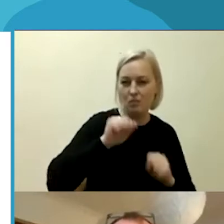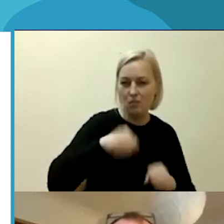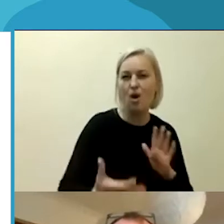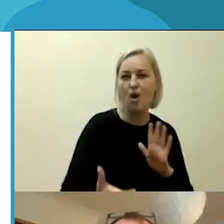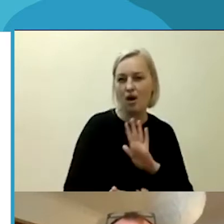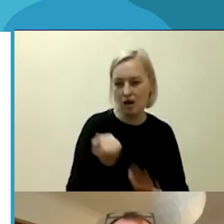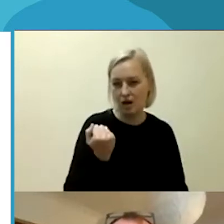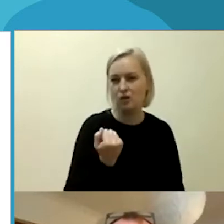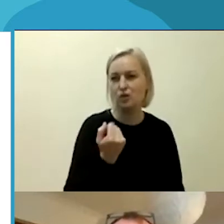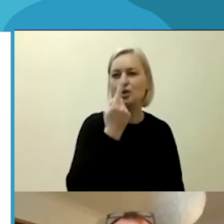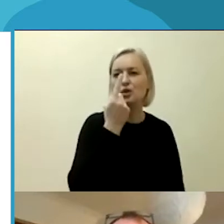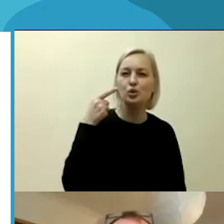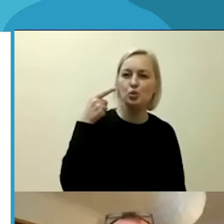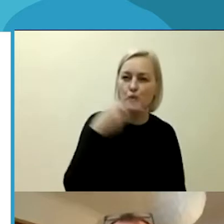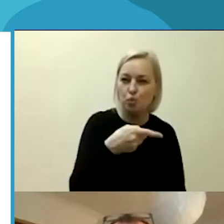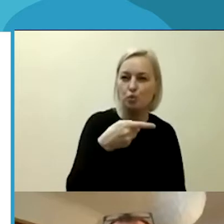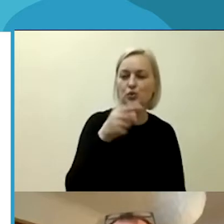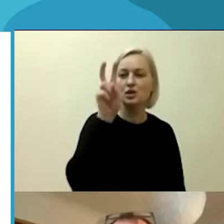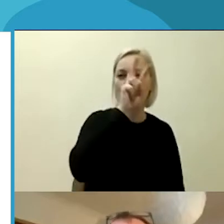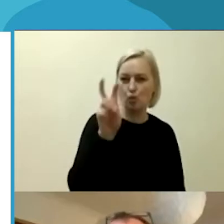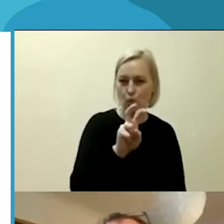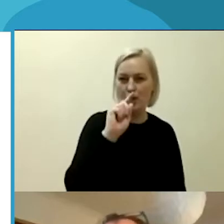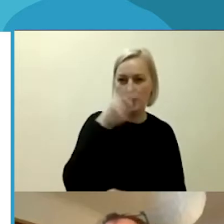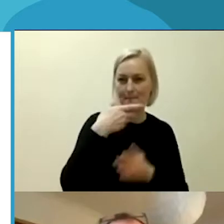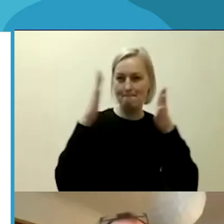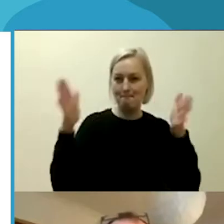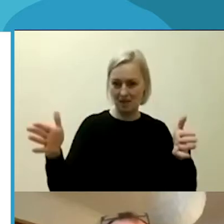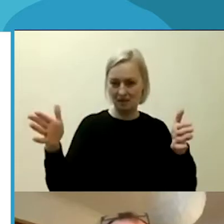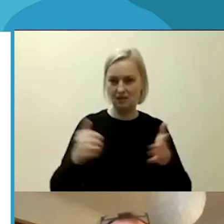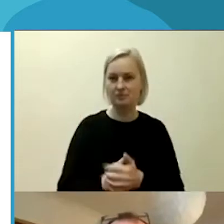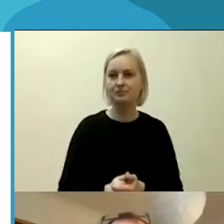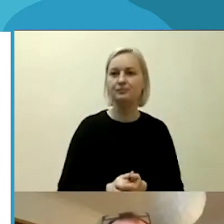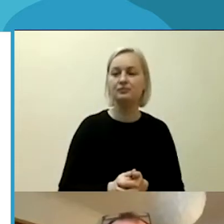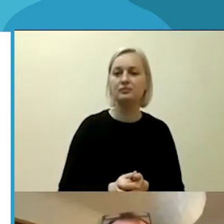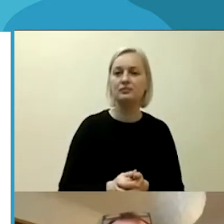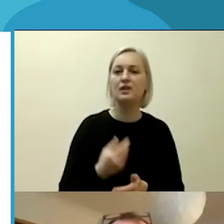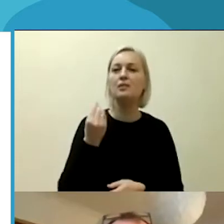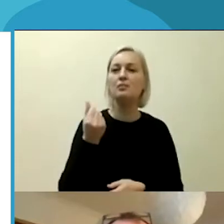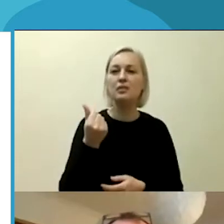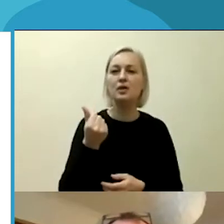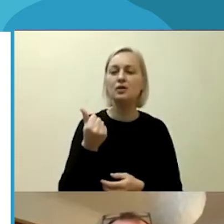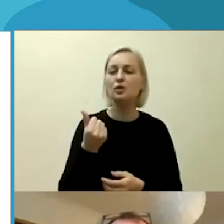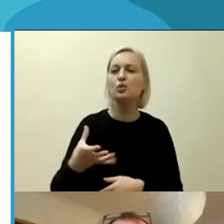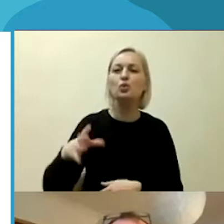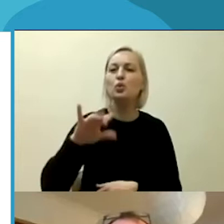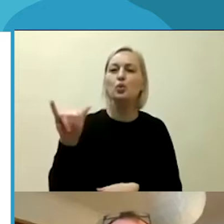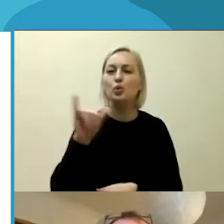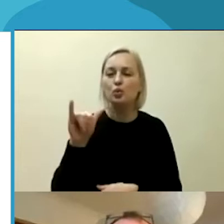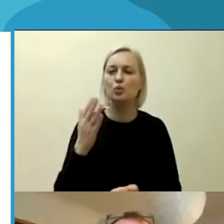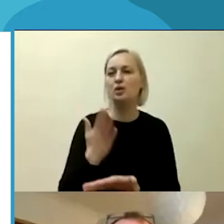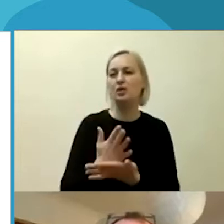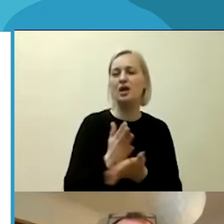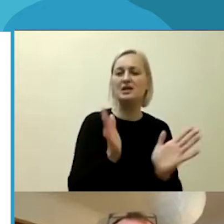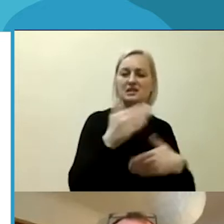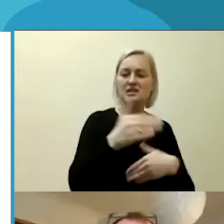the management of the system, the coordination, the cost we have of pushing it and promoting it through our network. There's